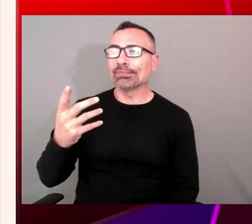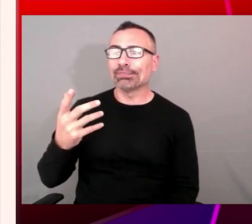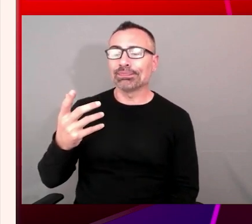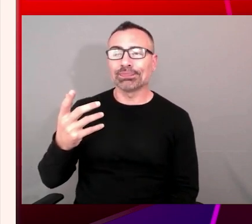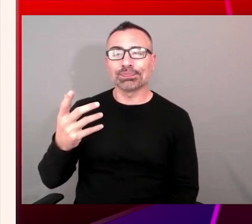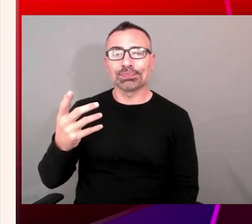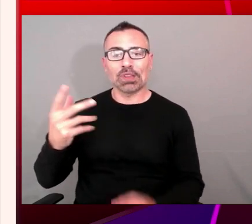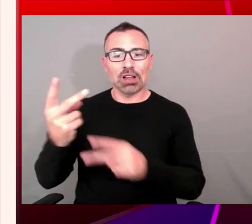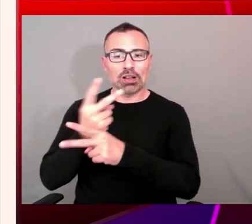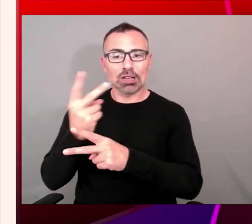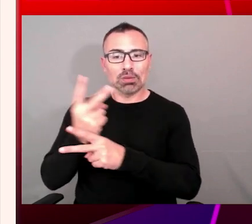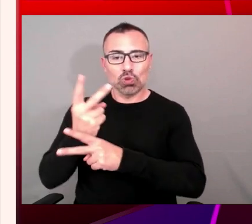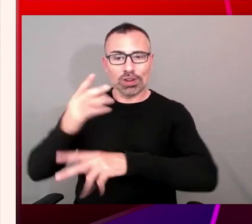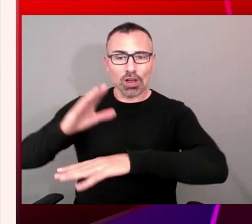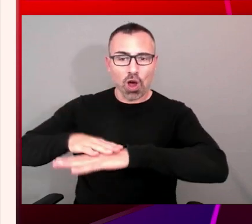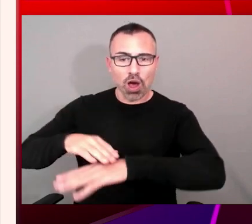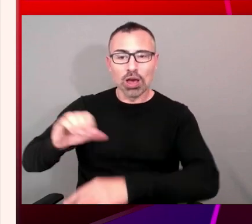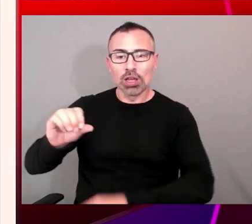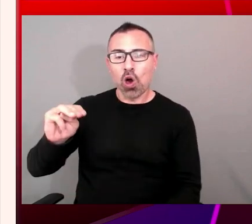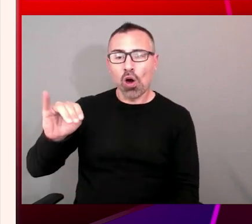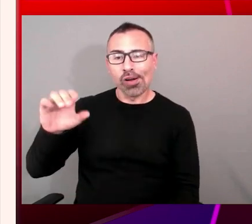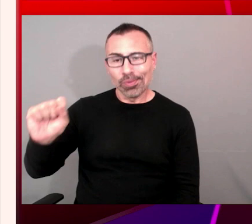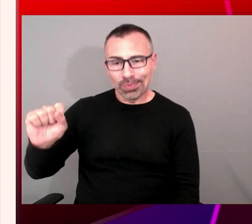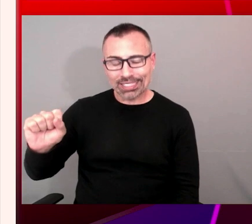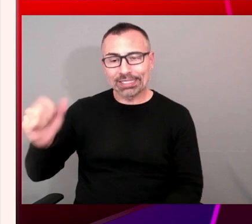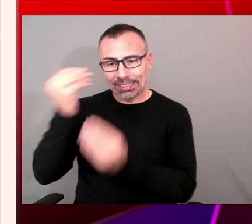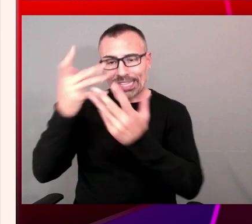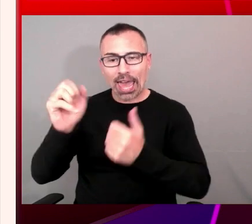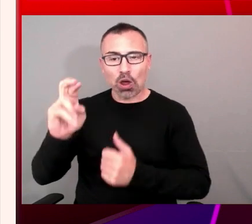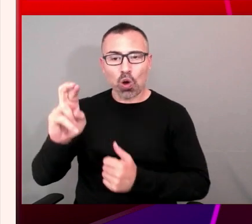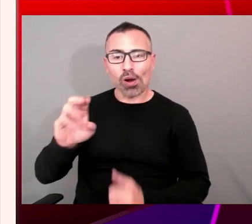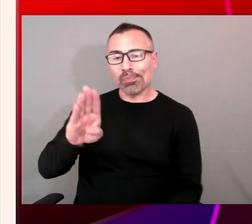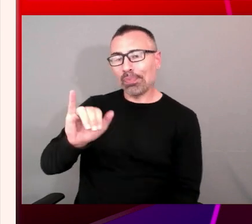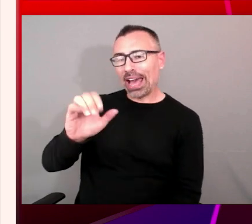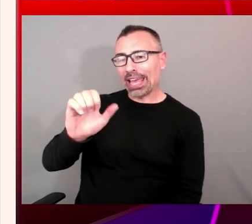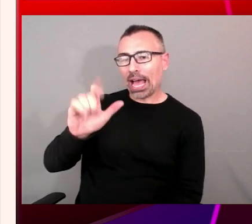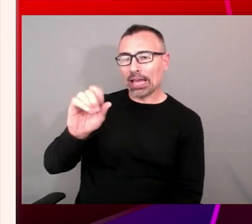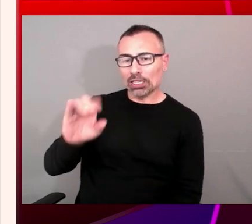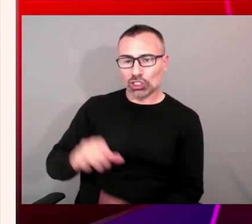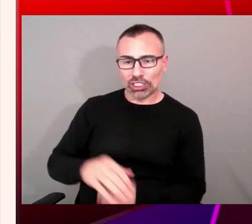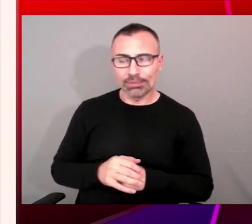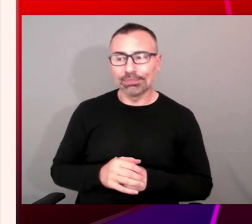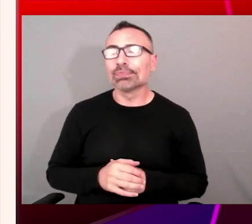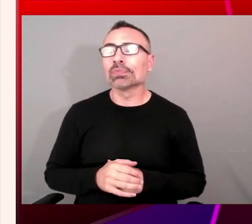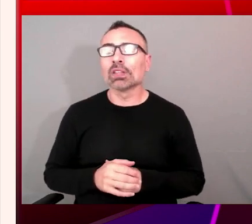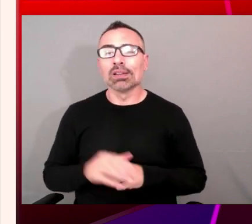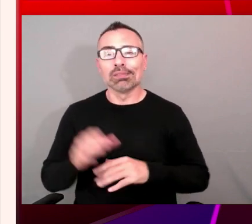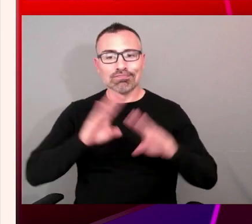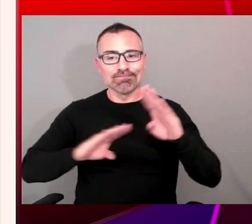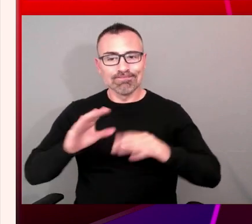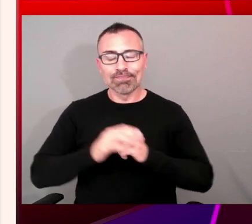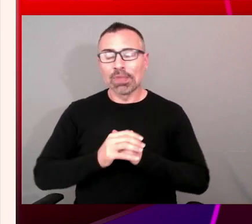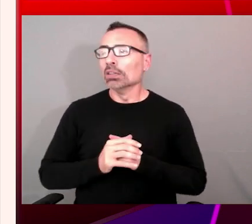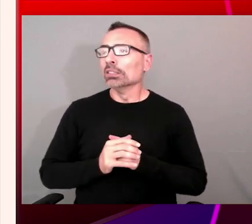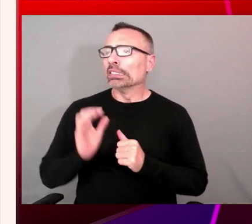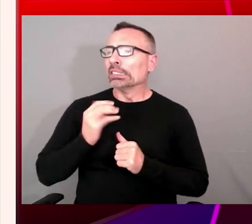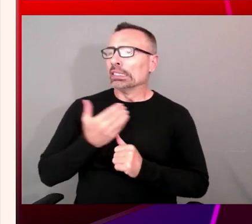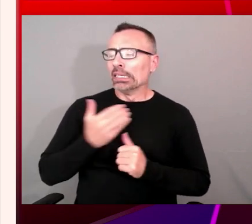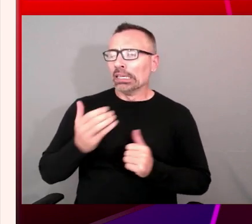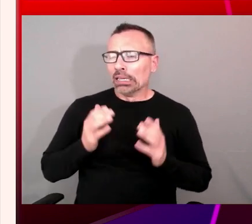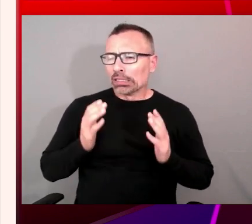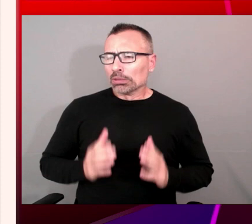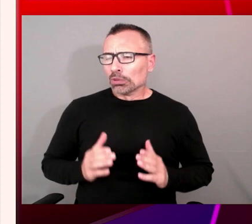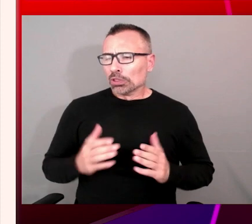computing on omics data or biology. And what our customers like to do is, and a lot of this is to